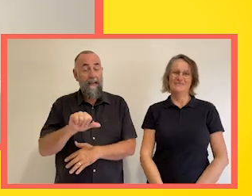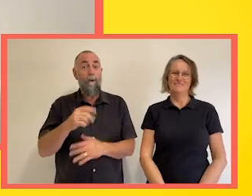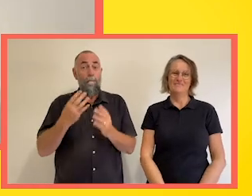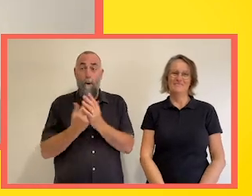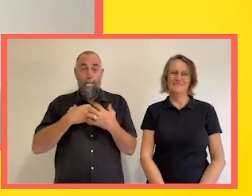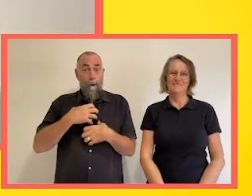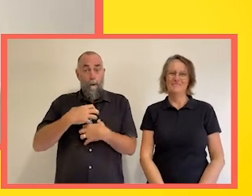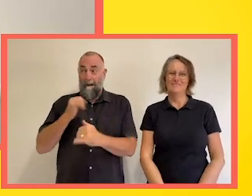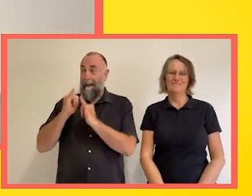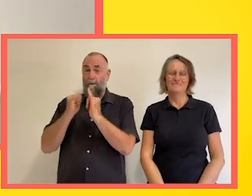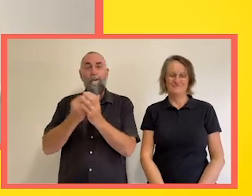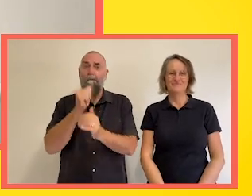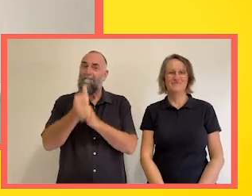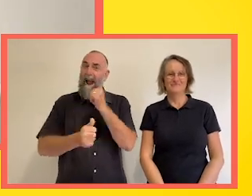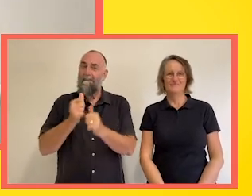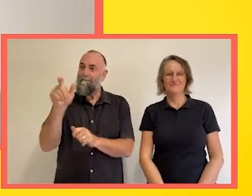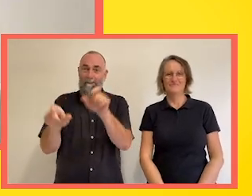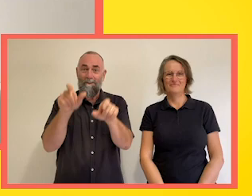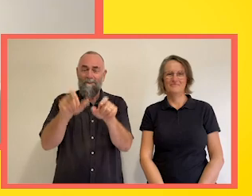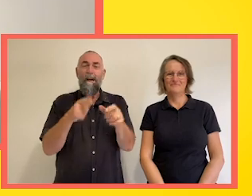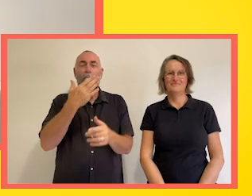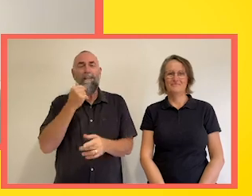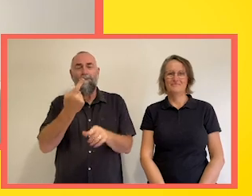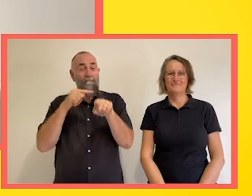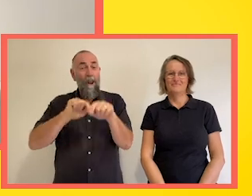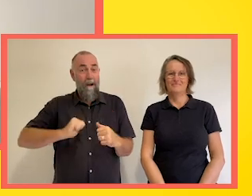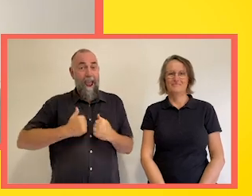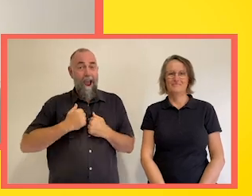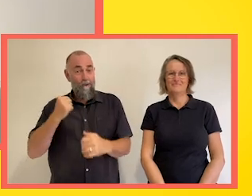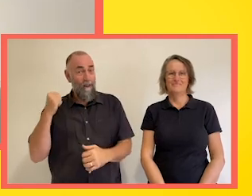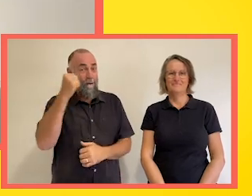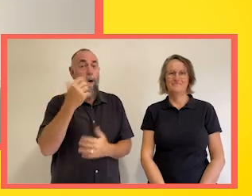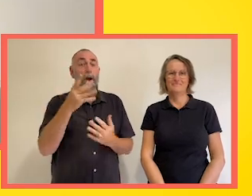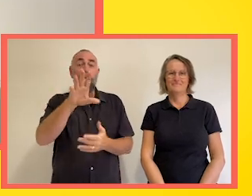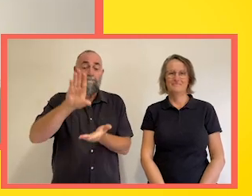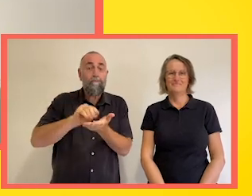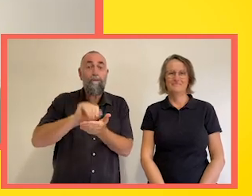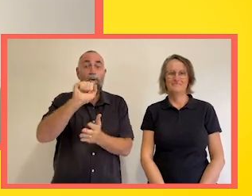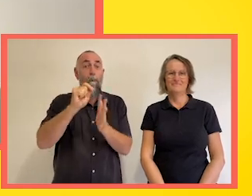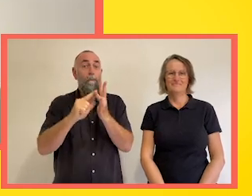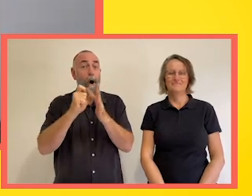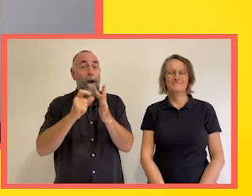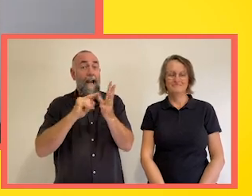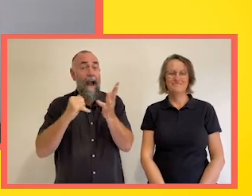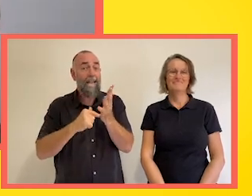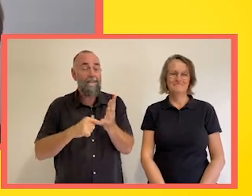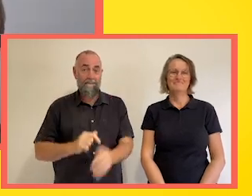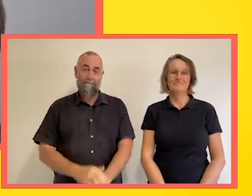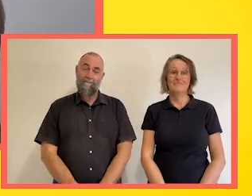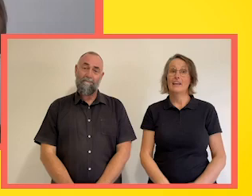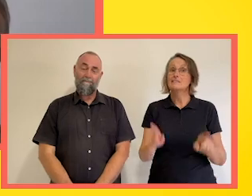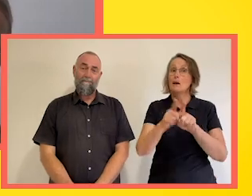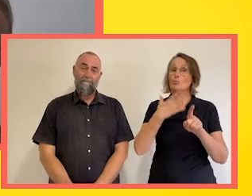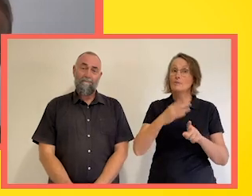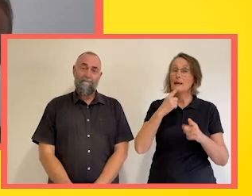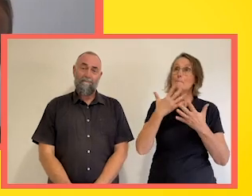with your favourite athletes, so make sure you followed You Little Ripper wherever you get your podcast from. And we'd like to say a big